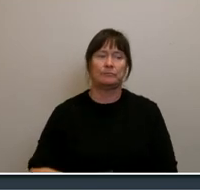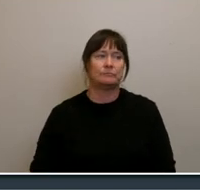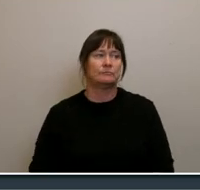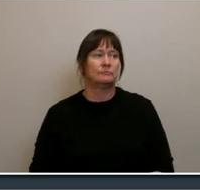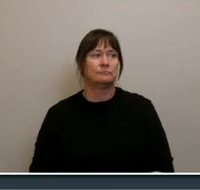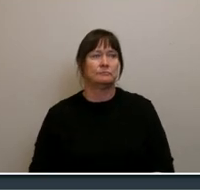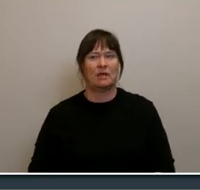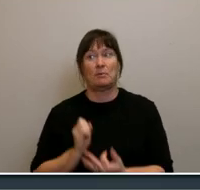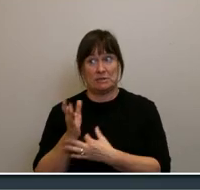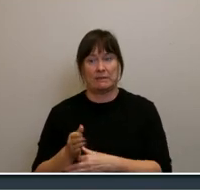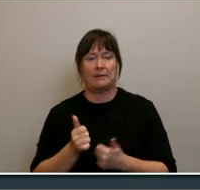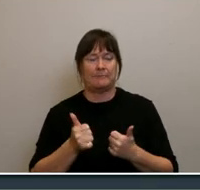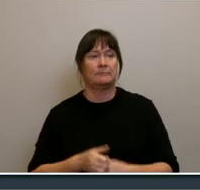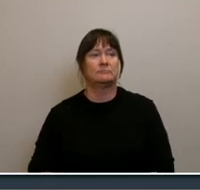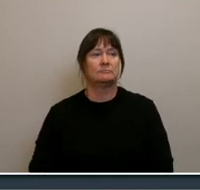much. I'll send that.